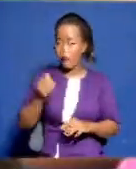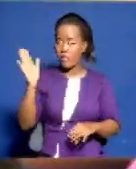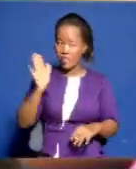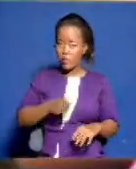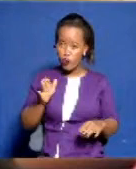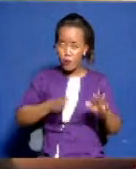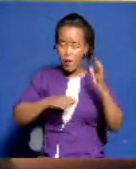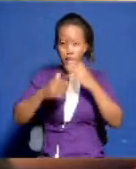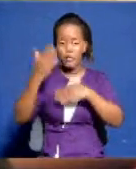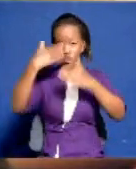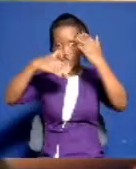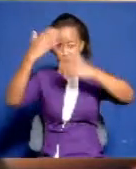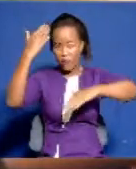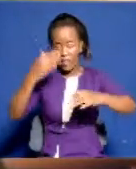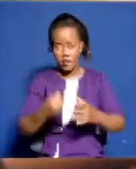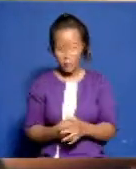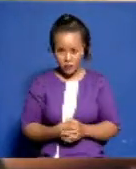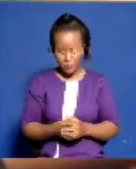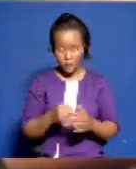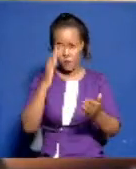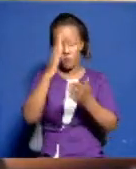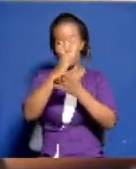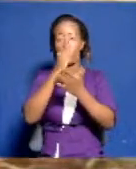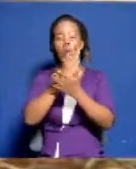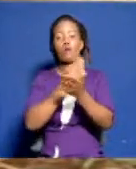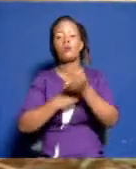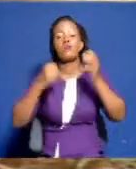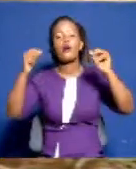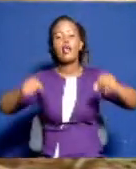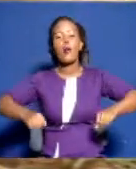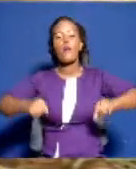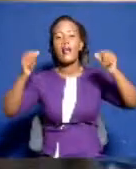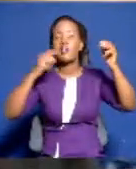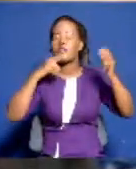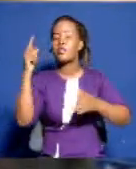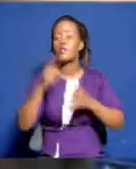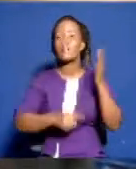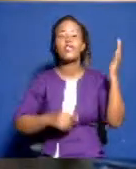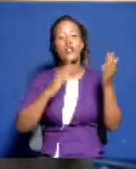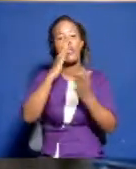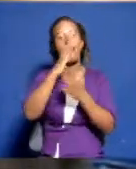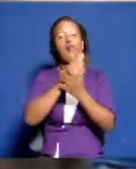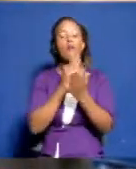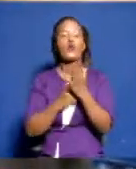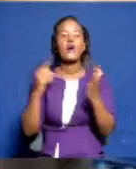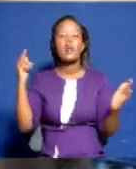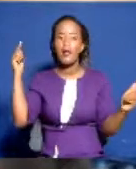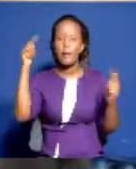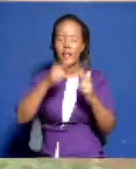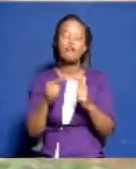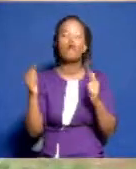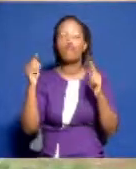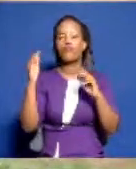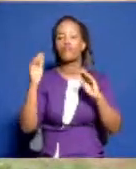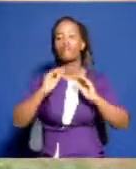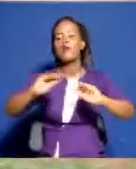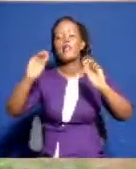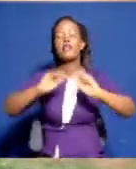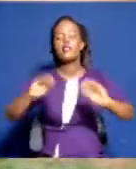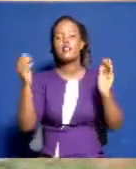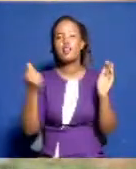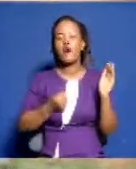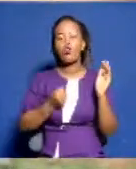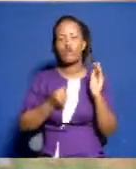campus. Program manager Nelia Sere said the initiative aims at training girls on self-defense,